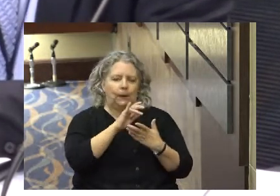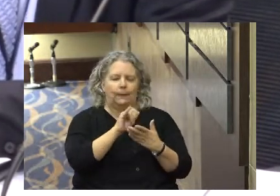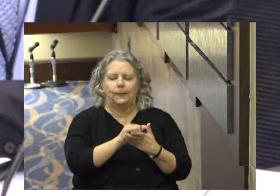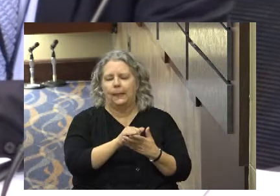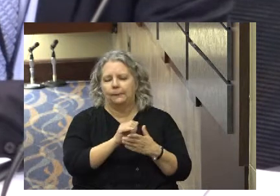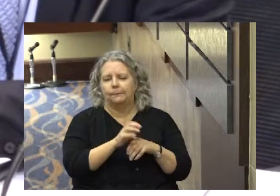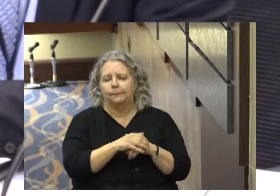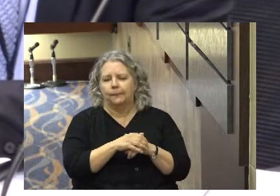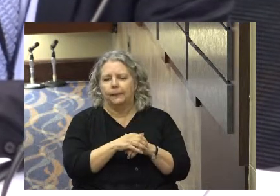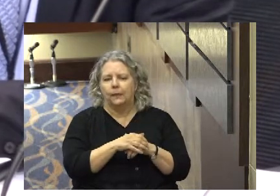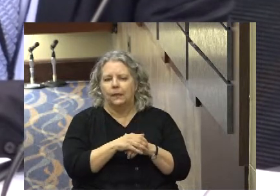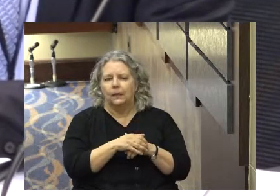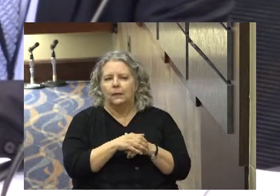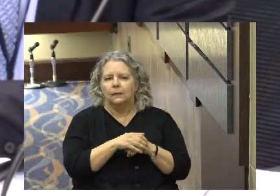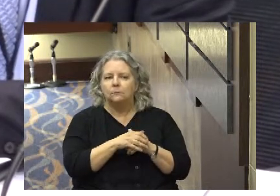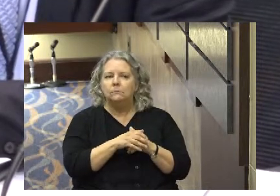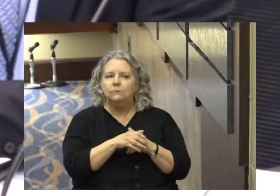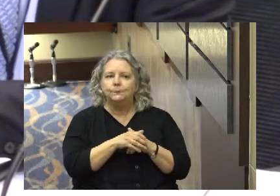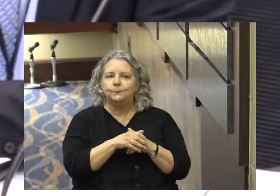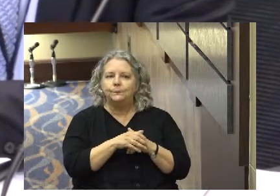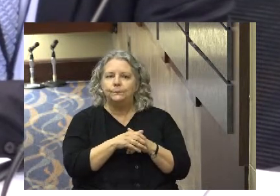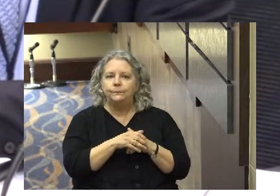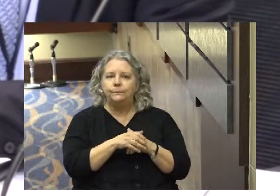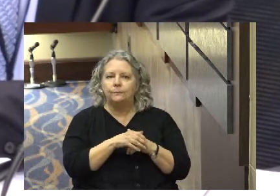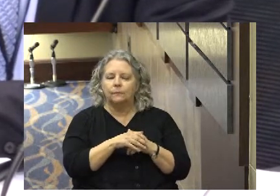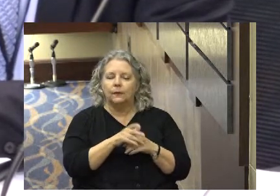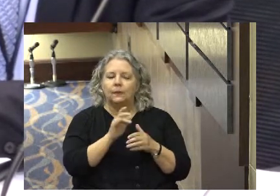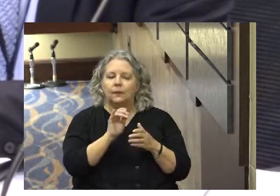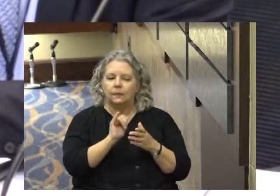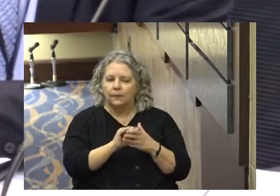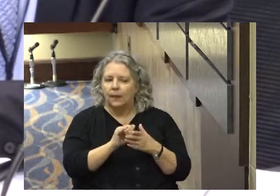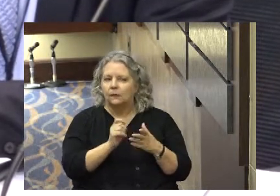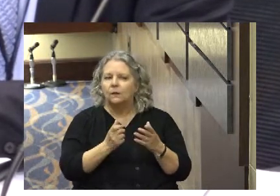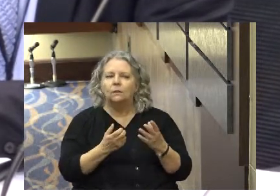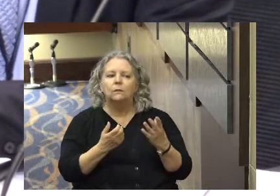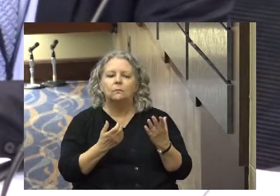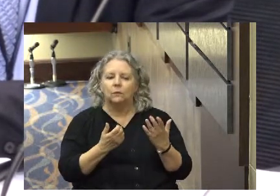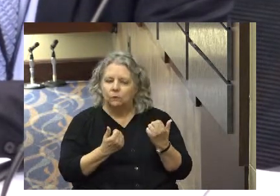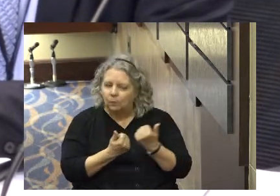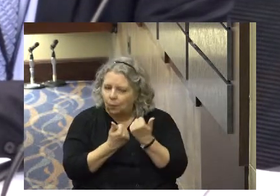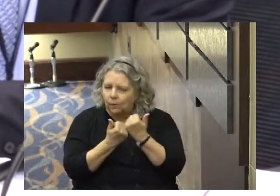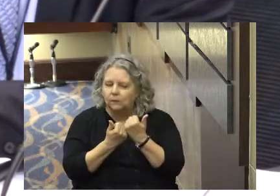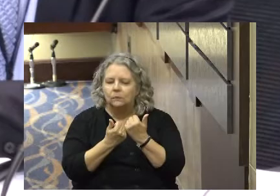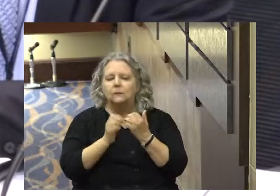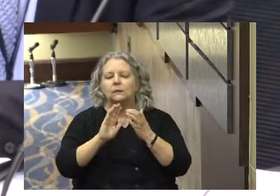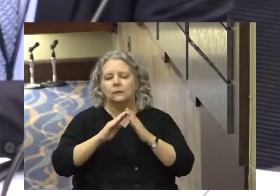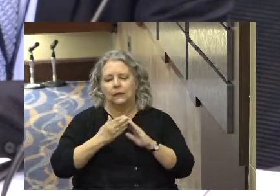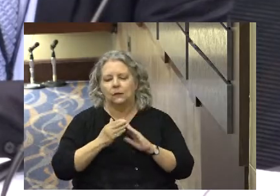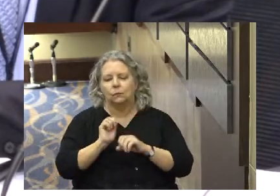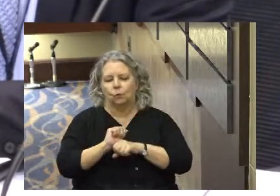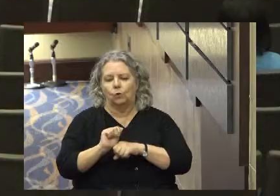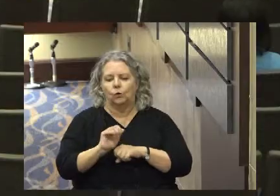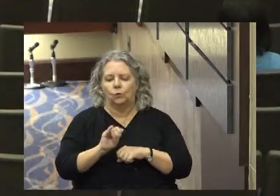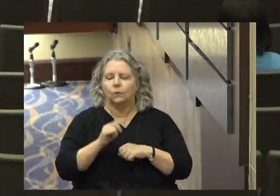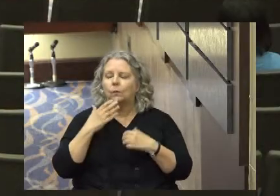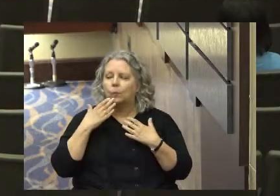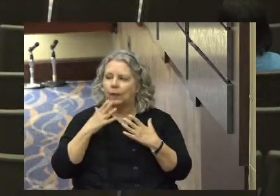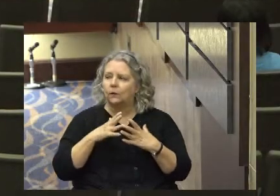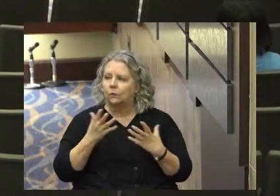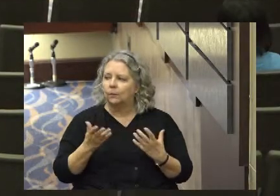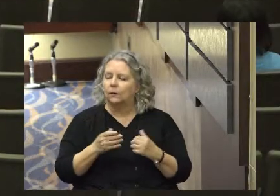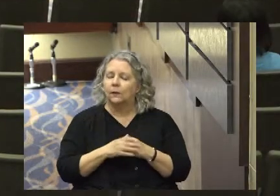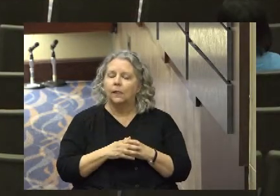which generally supports what the city is doing as well. So thank you so much. Thank you.